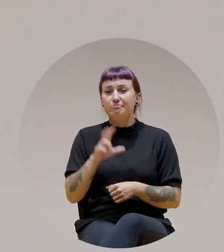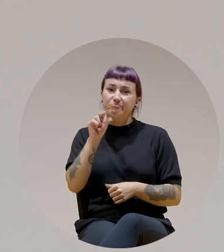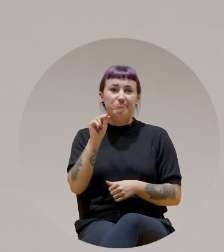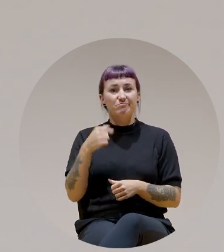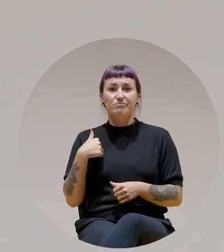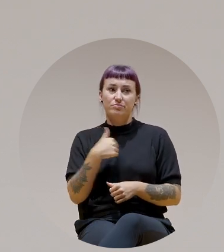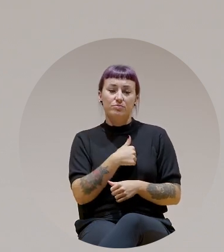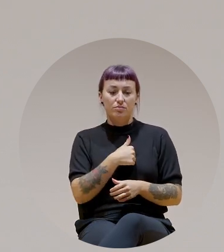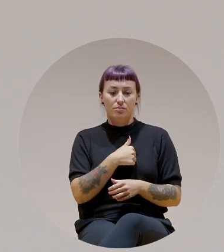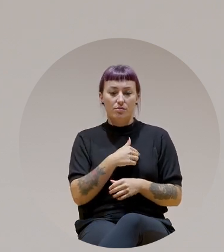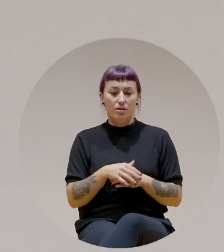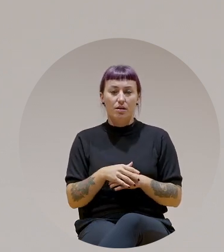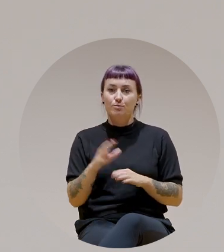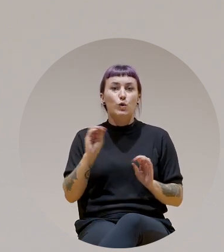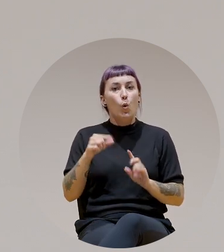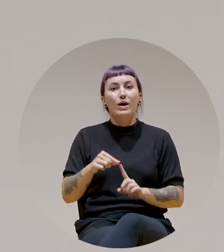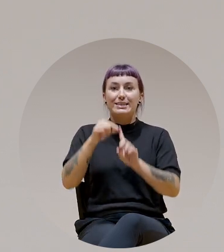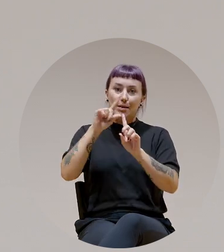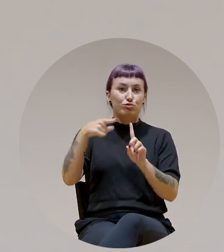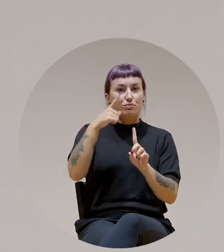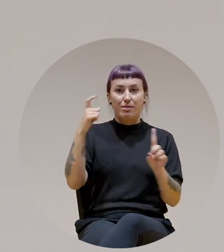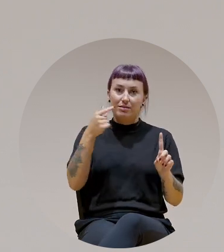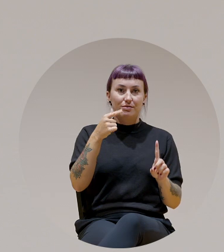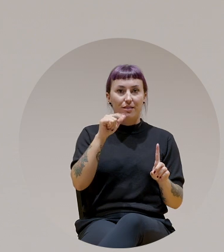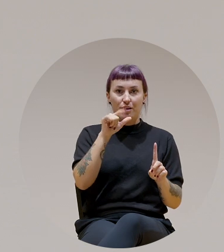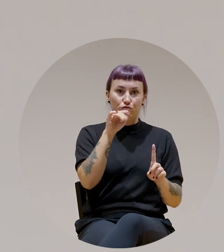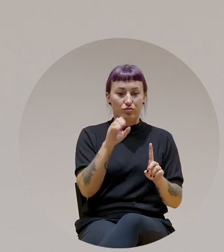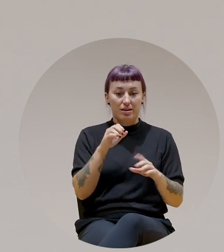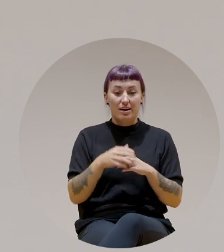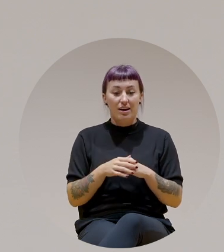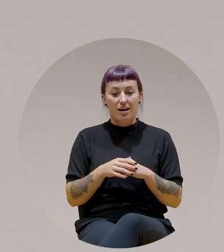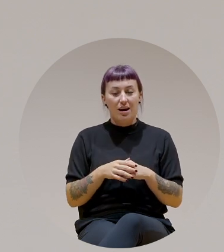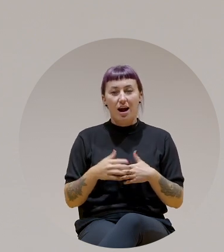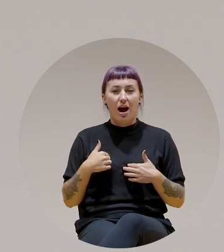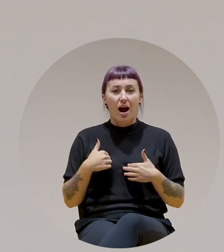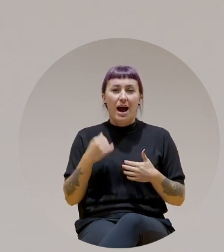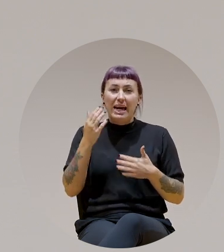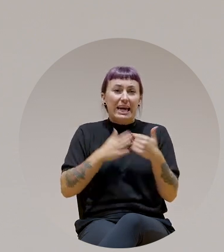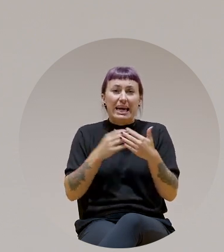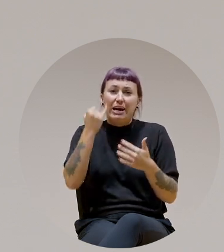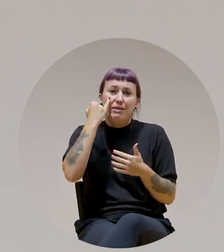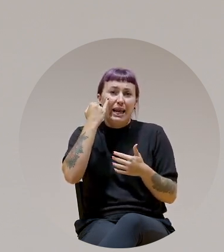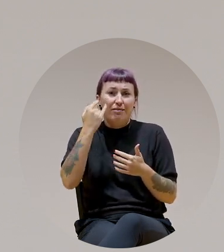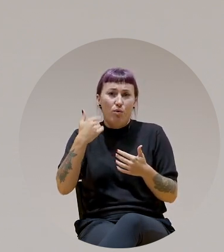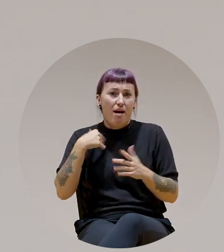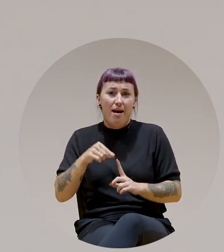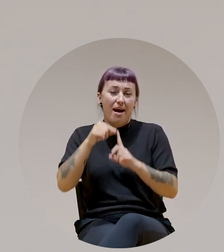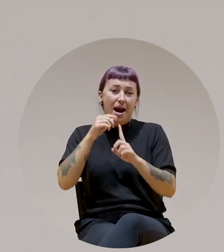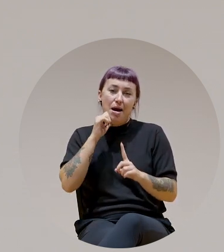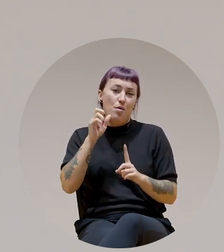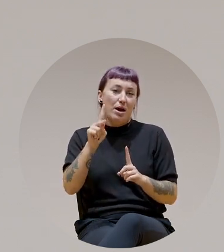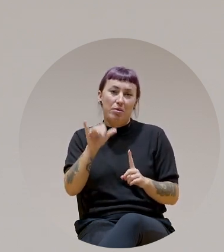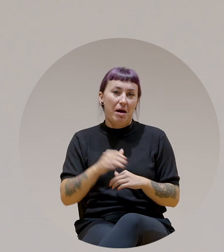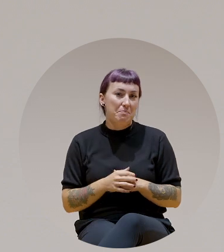So no, we don't get any exceptions, and frankly, if we did, I wouldn't I wouldn't be